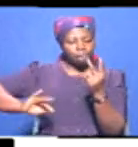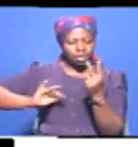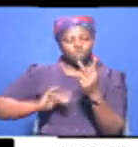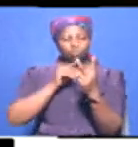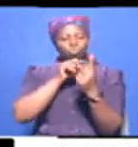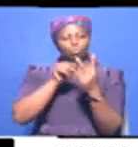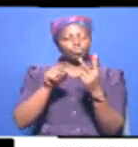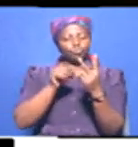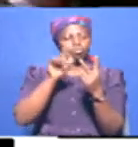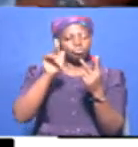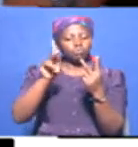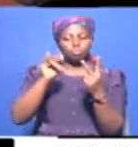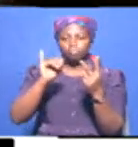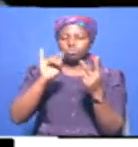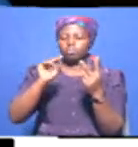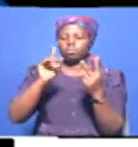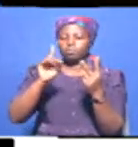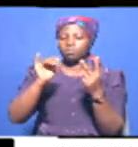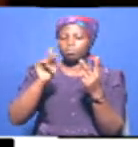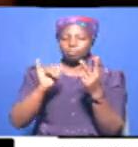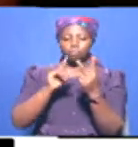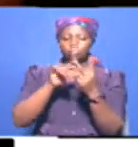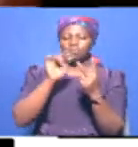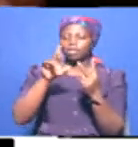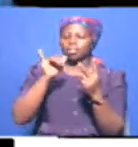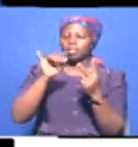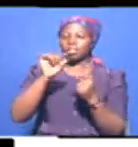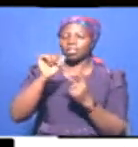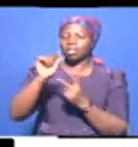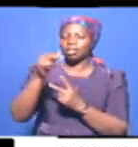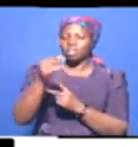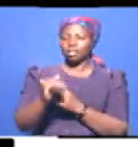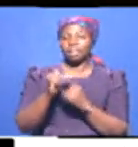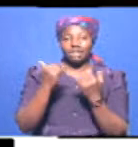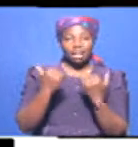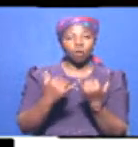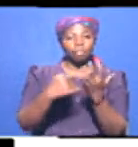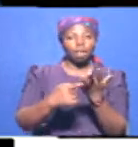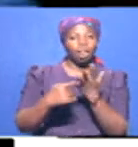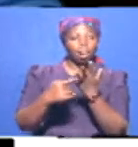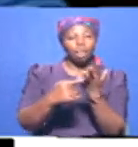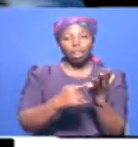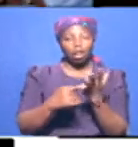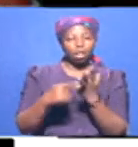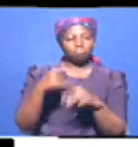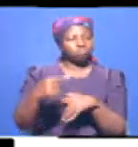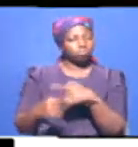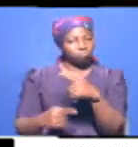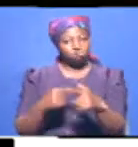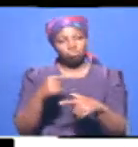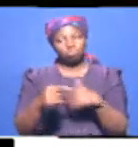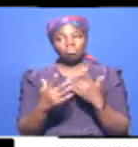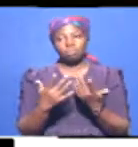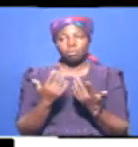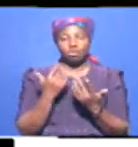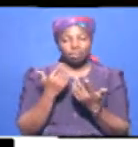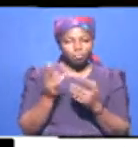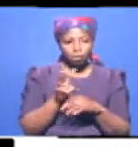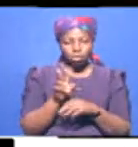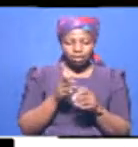didn't yield anything, so they had to be sent out, according to our sources, probably until to allow negotiations or intense